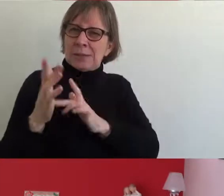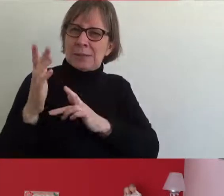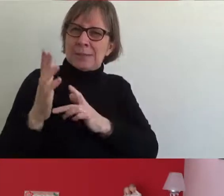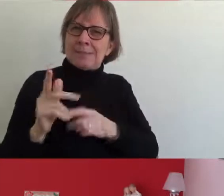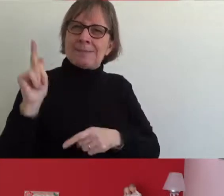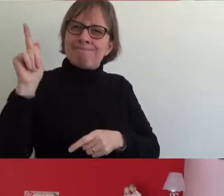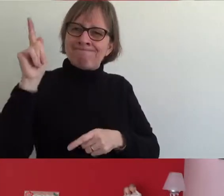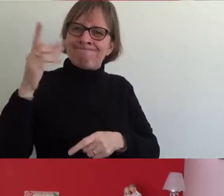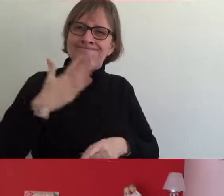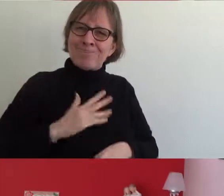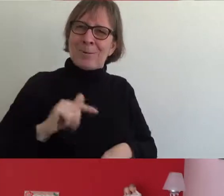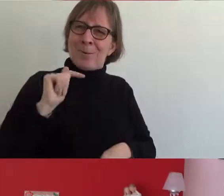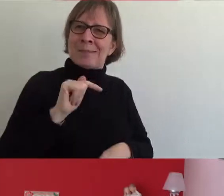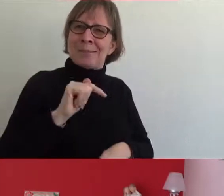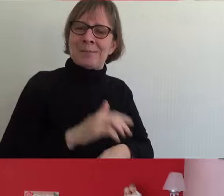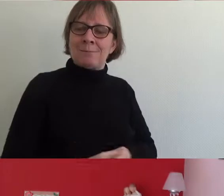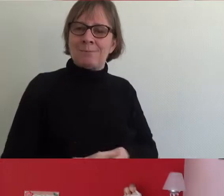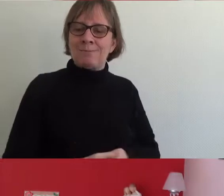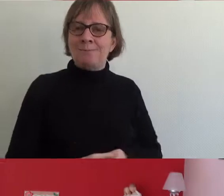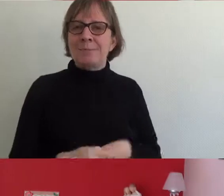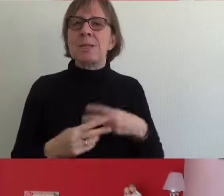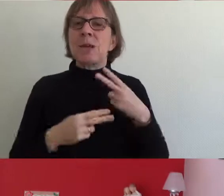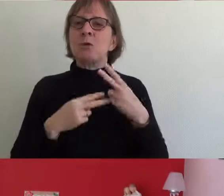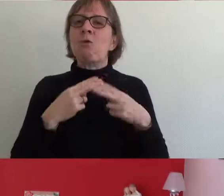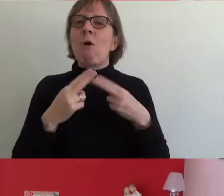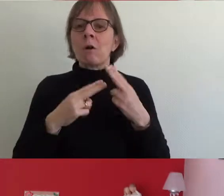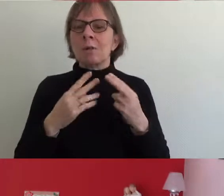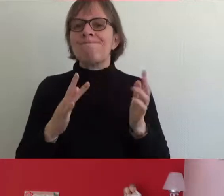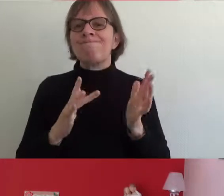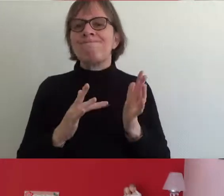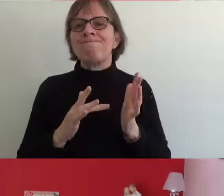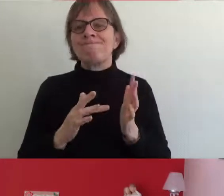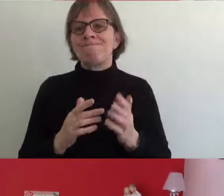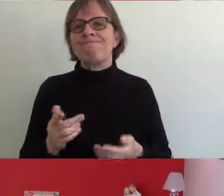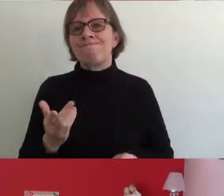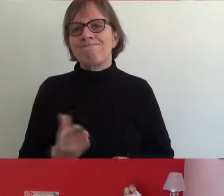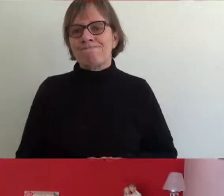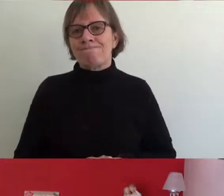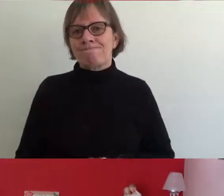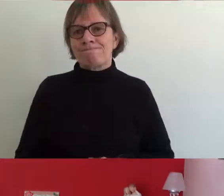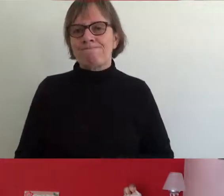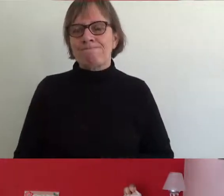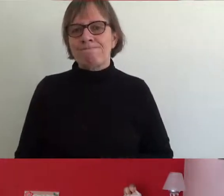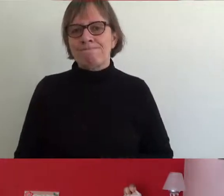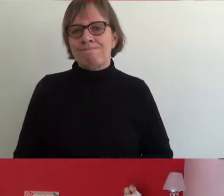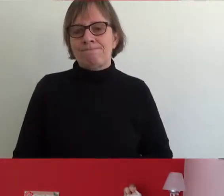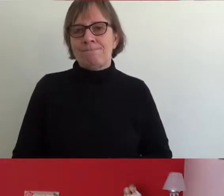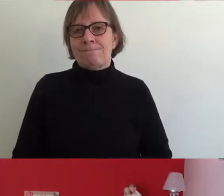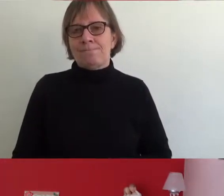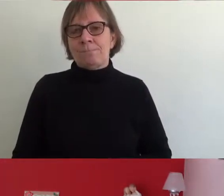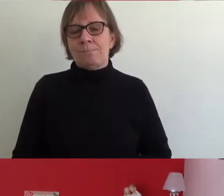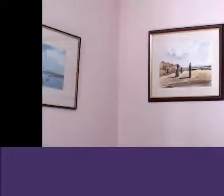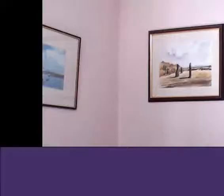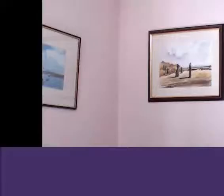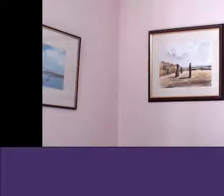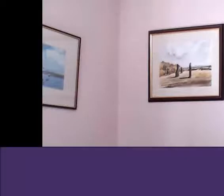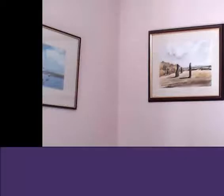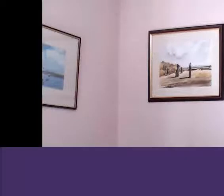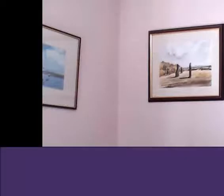Jesus lived and the way that he wants us to live. Let's sing together, Jesus went out of his way.